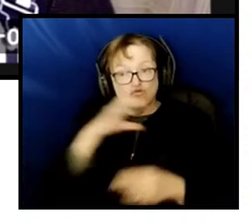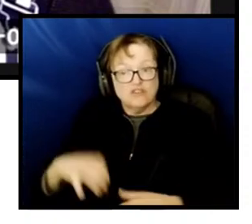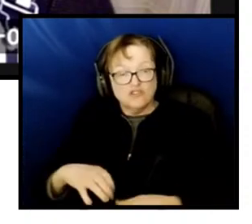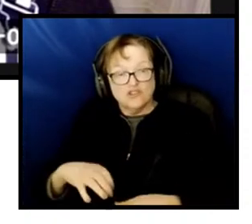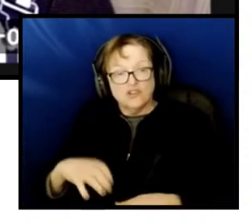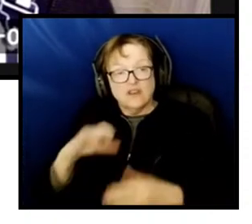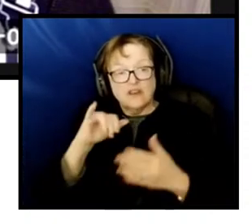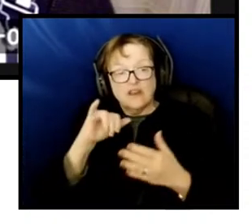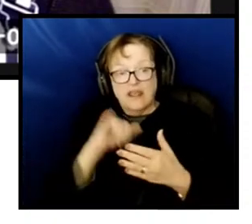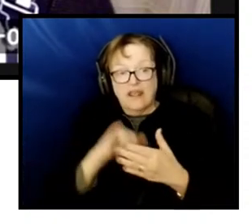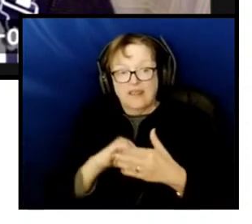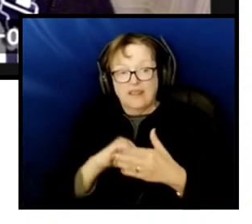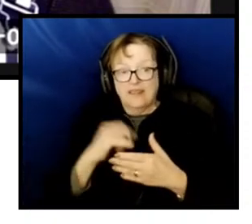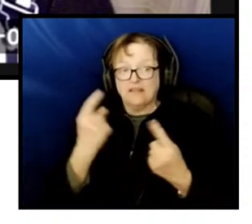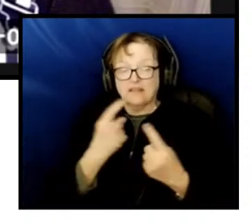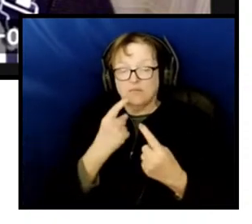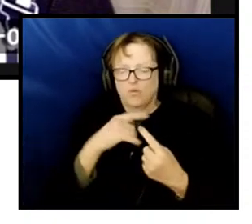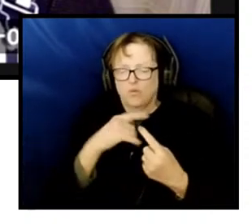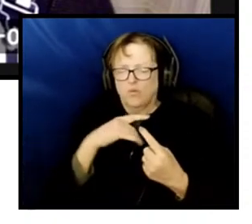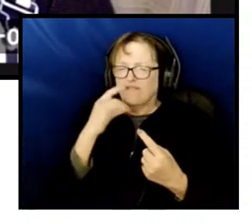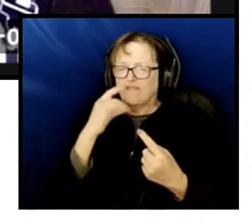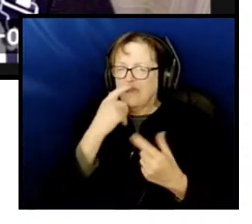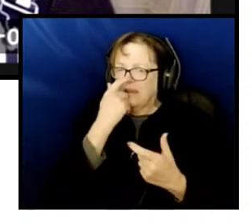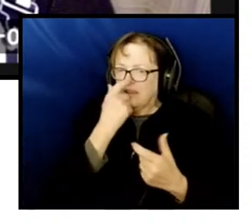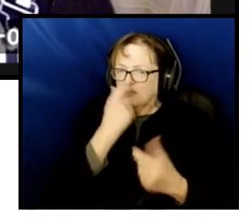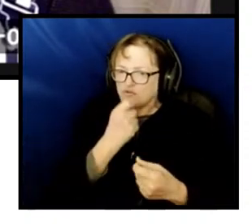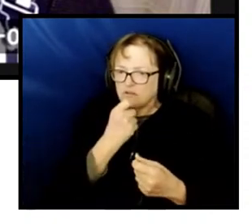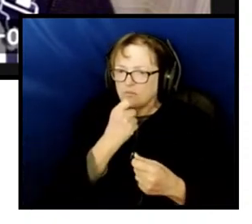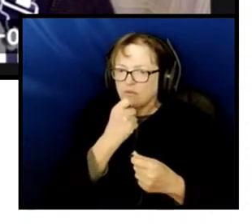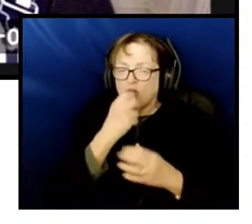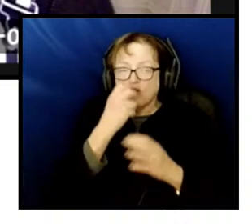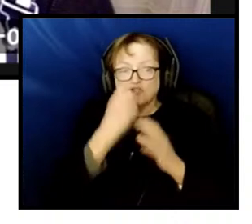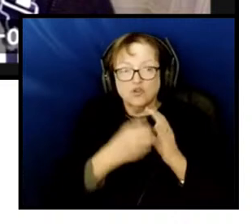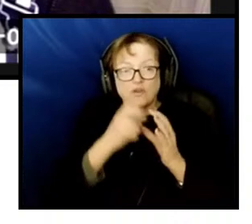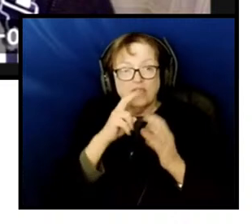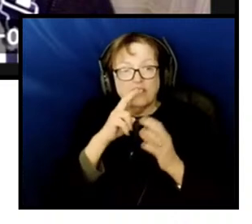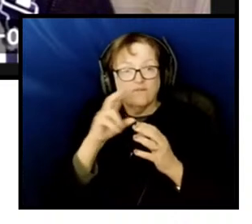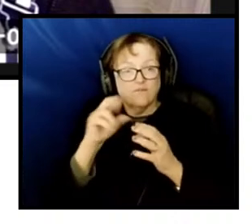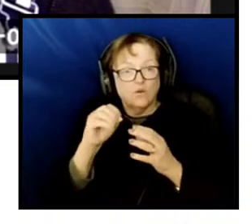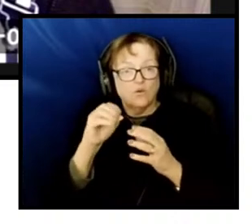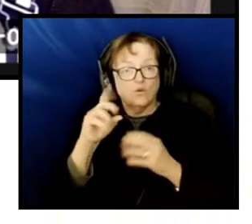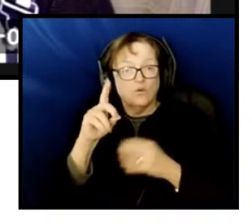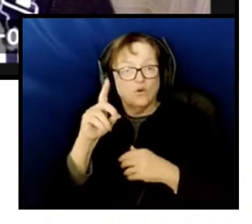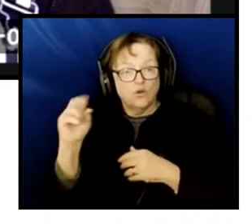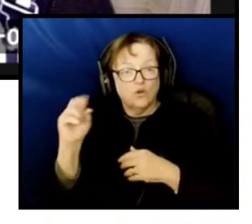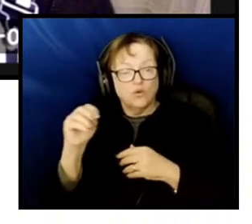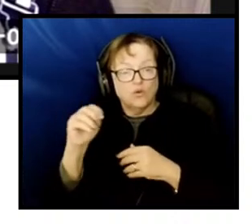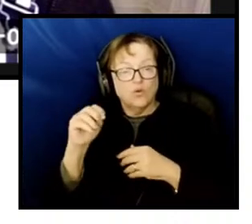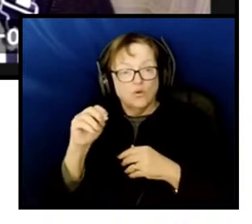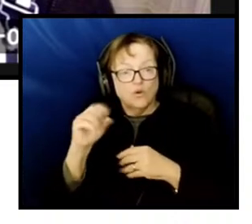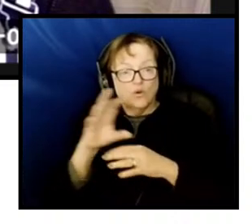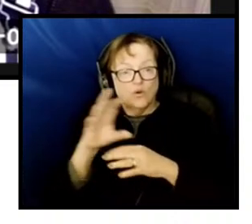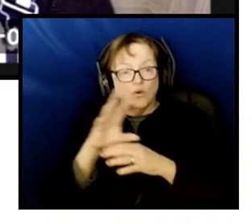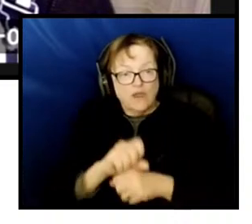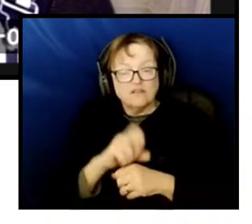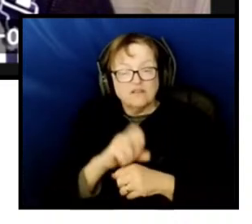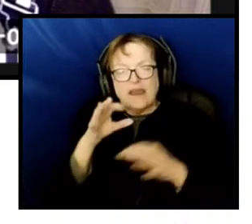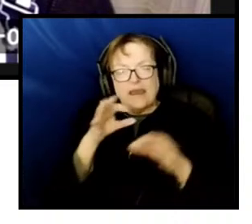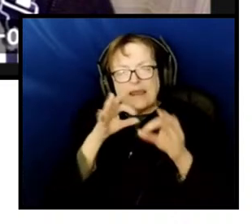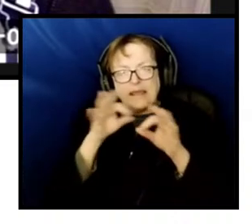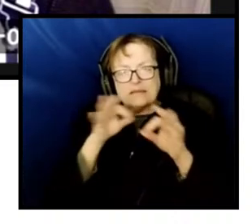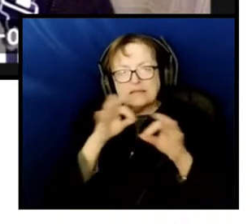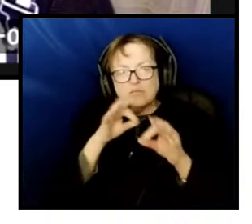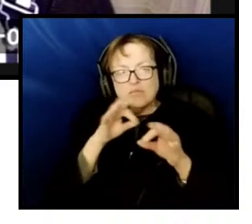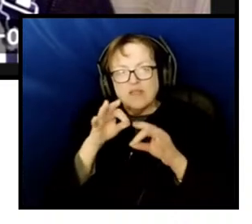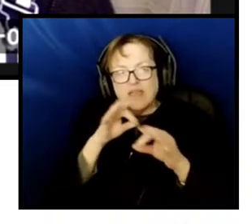that we all found interesting, but he's also deeply involved in hoodoo practices. And he was explaining the